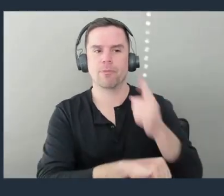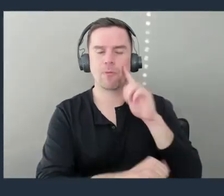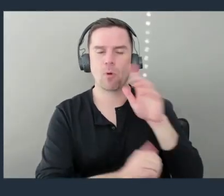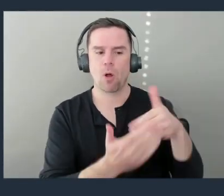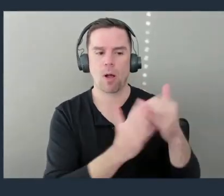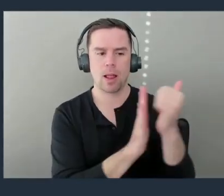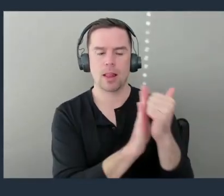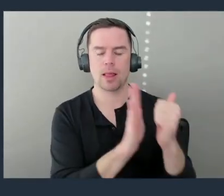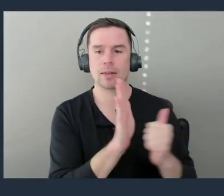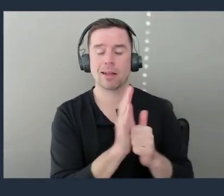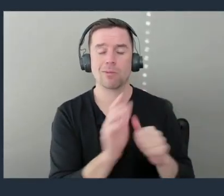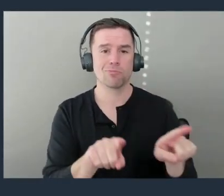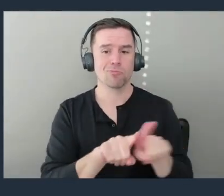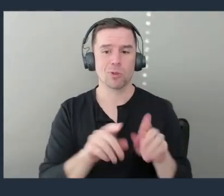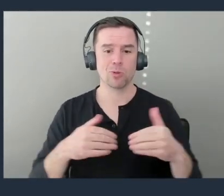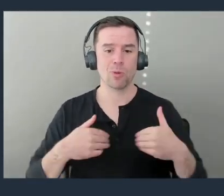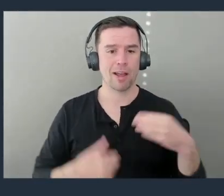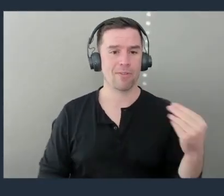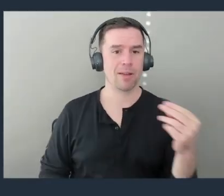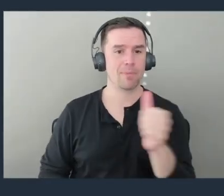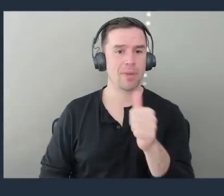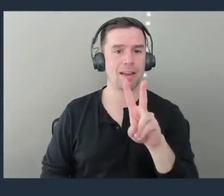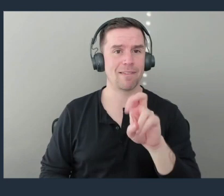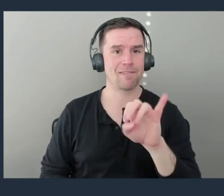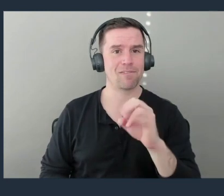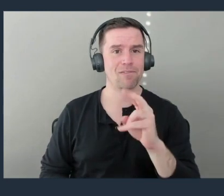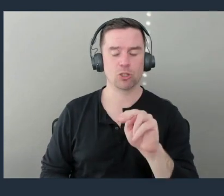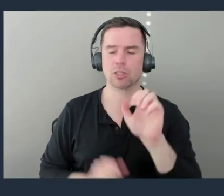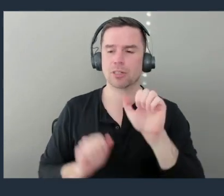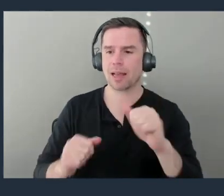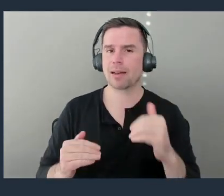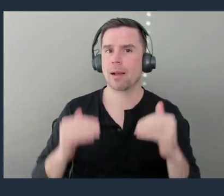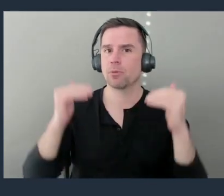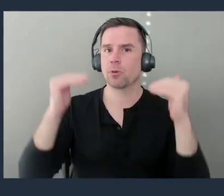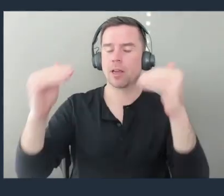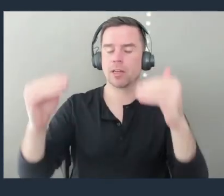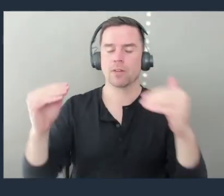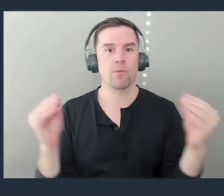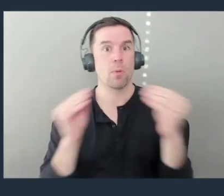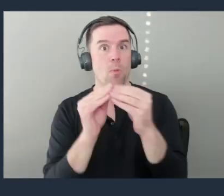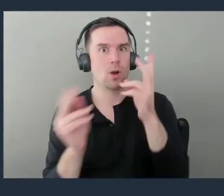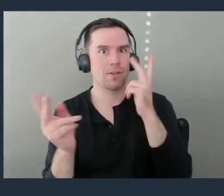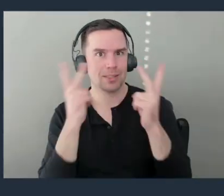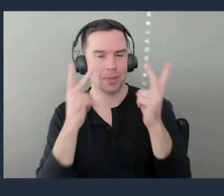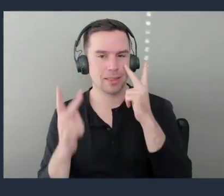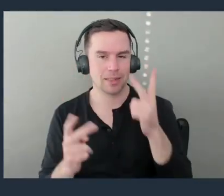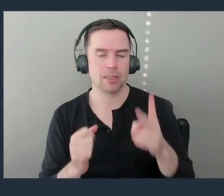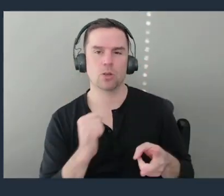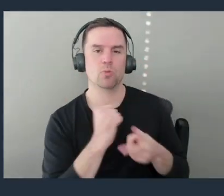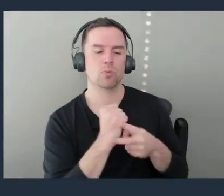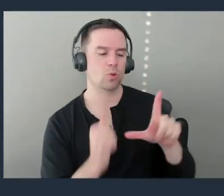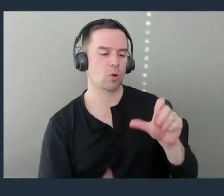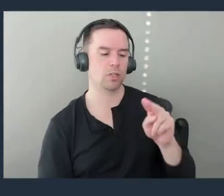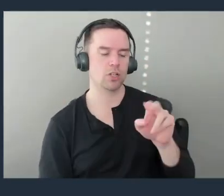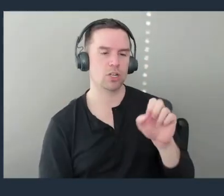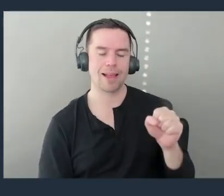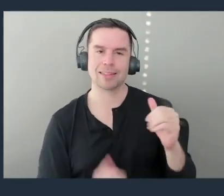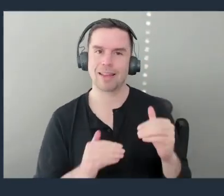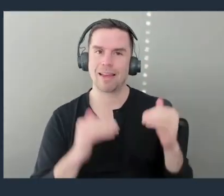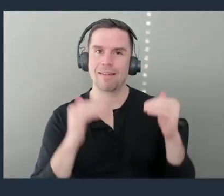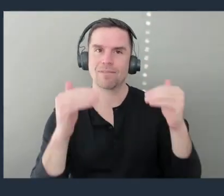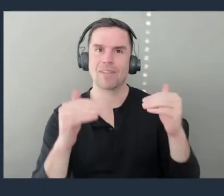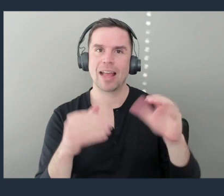optional paid version which you can upgrade to for extended visibility. With Storage Lens Advanced Metrics, you